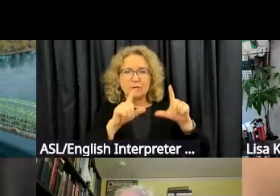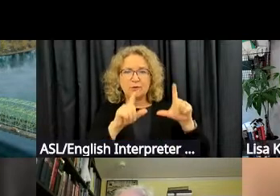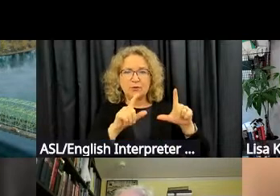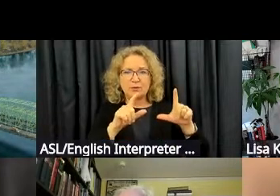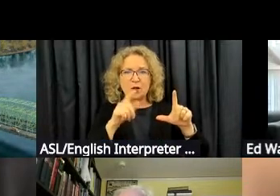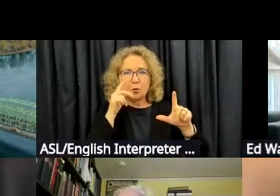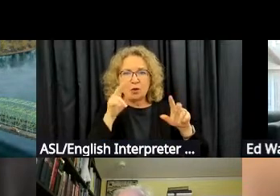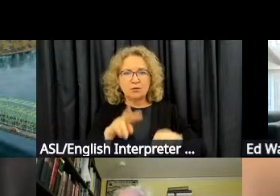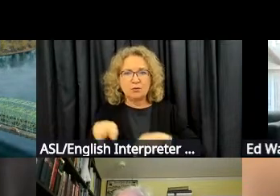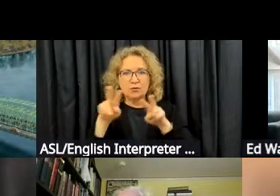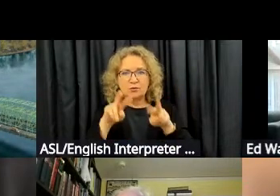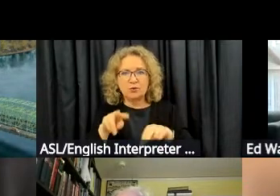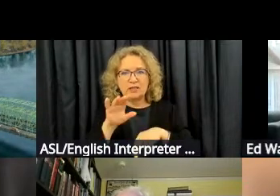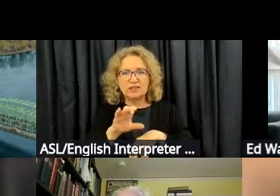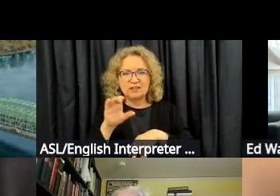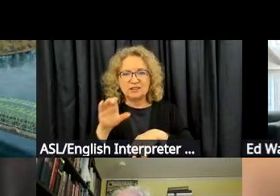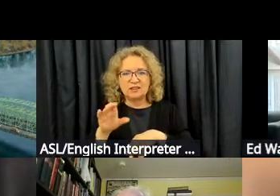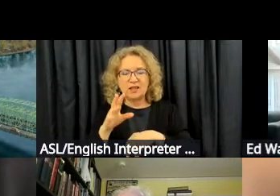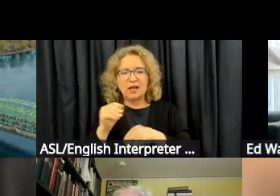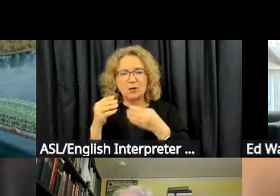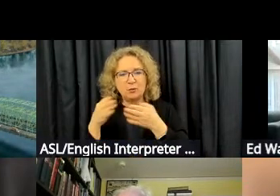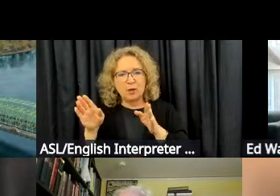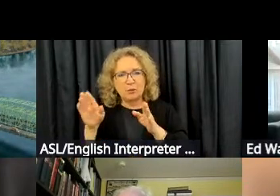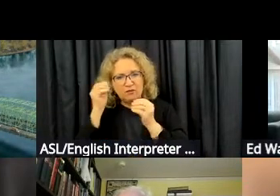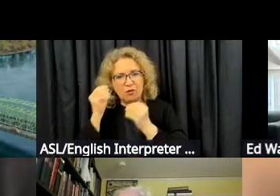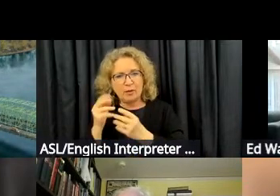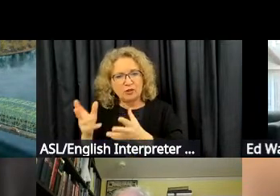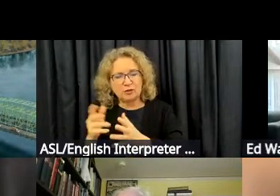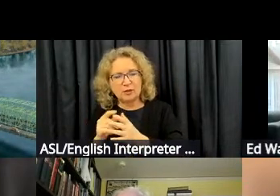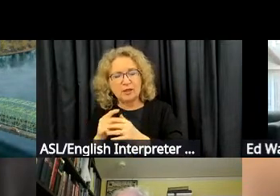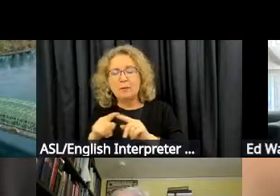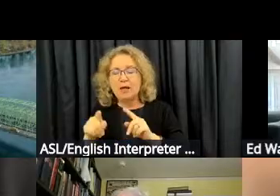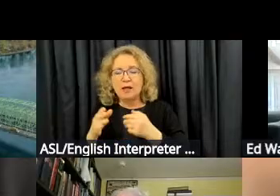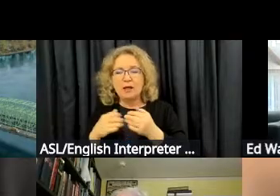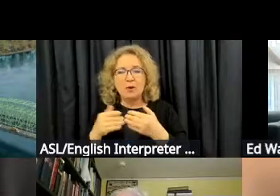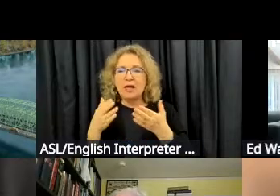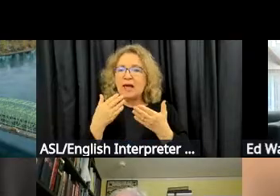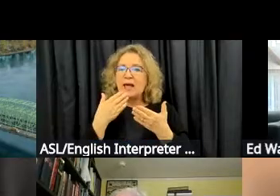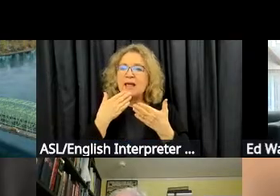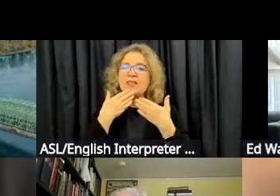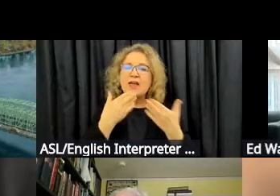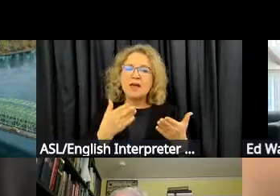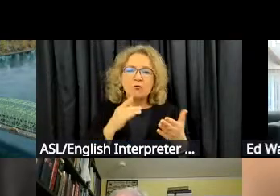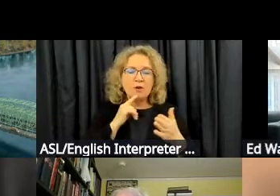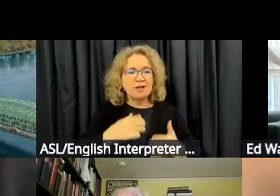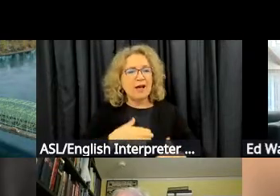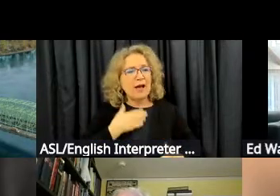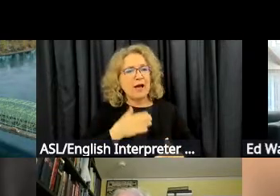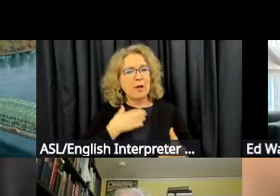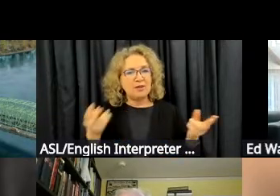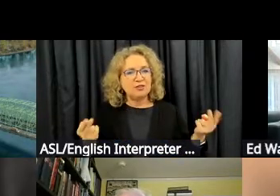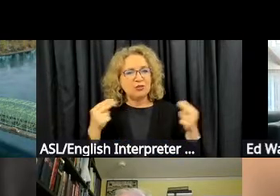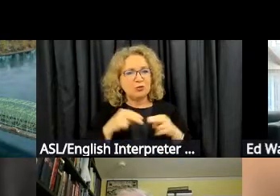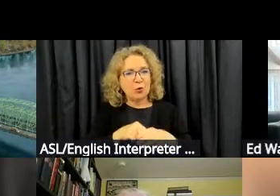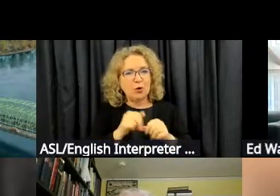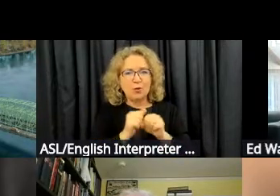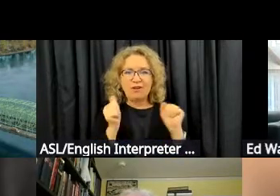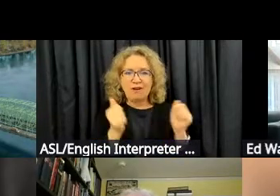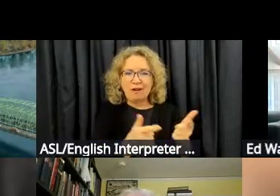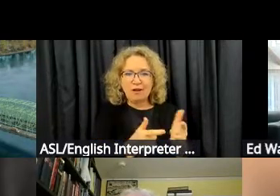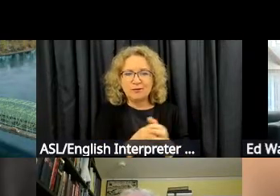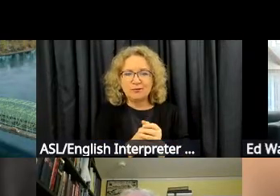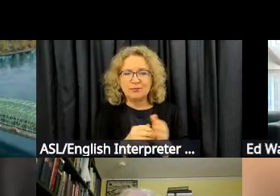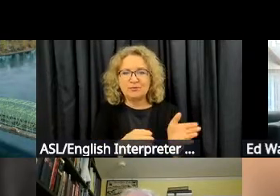and public information. But thank you. And just thrilled to be with everyone. It's a really